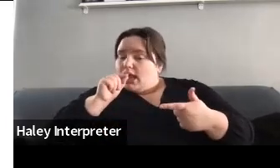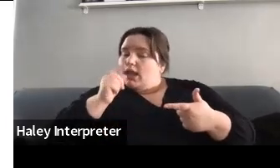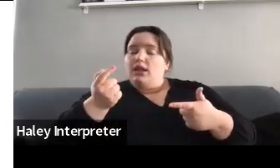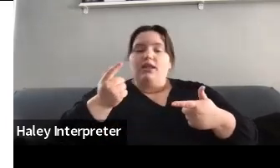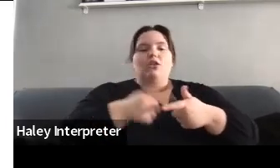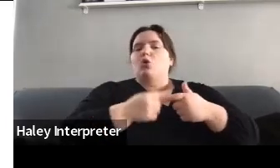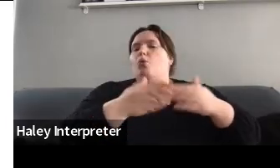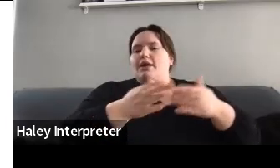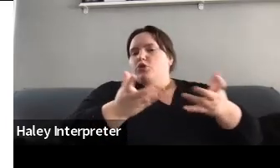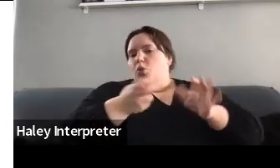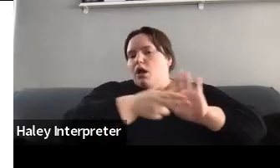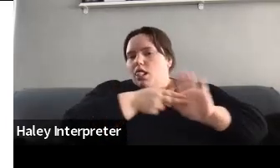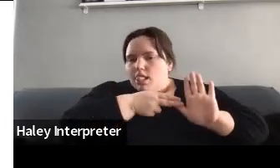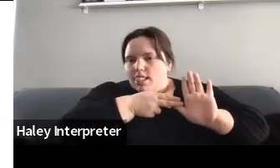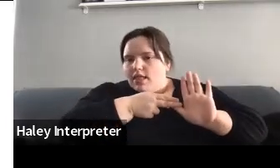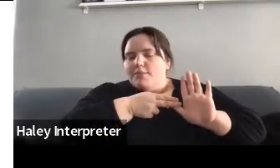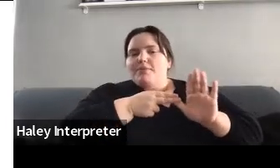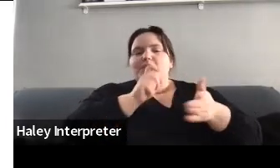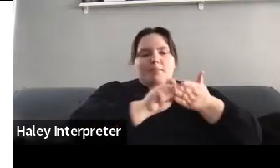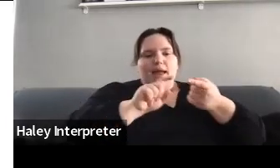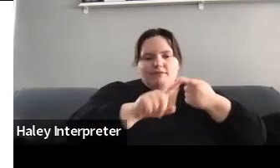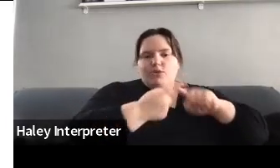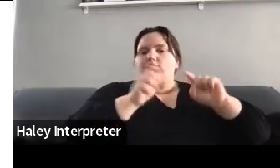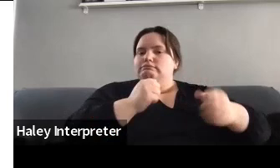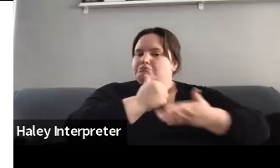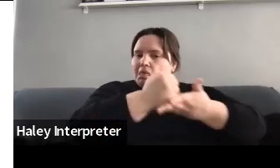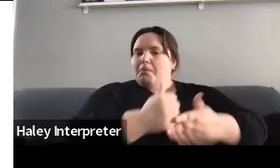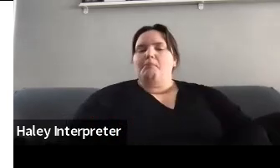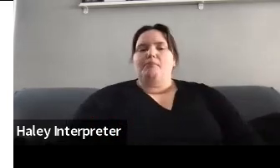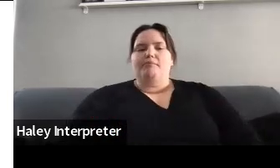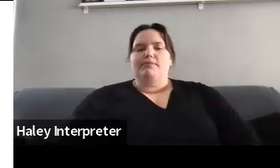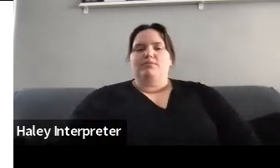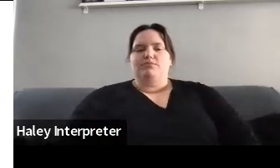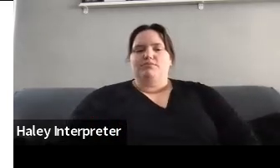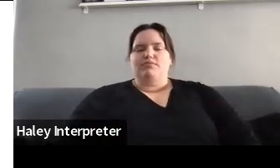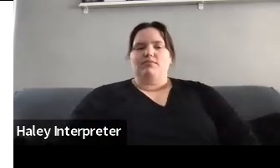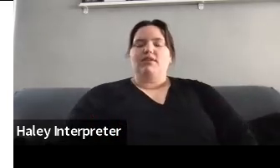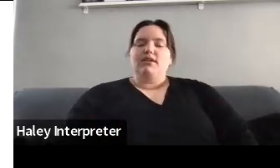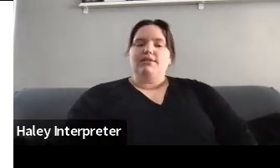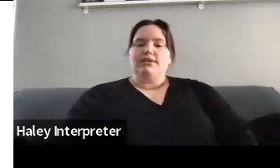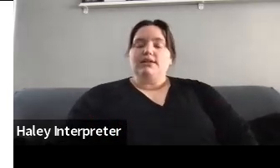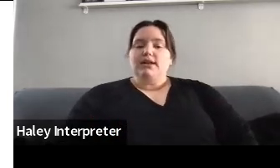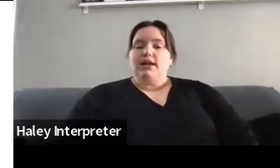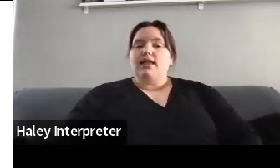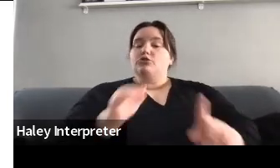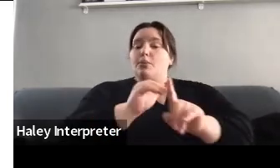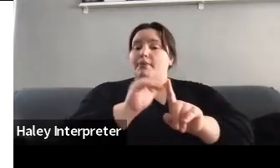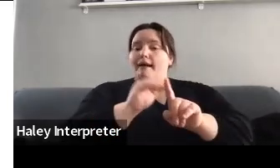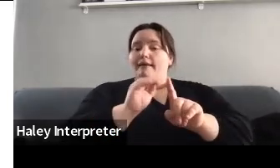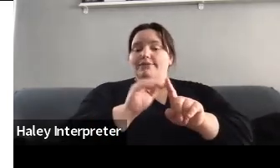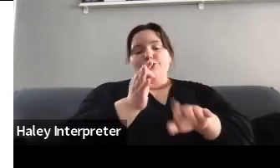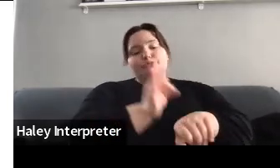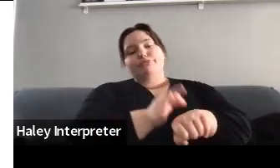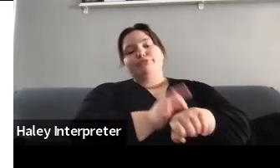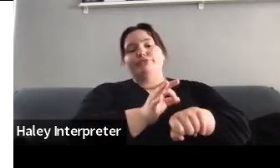label. The pen friend can help with that. And then also just reminder clocks and apps can be used as